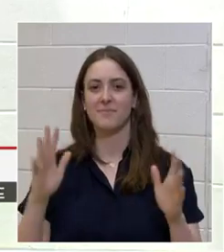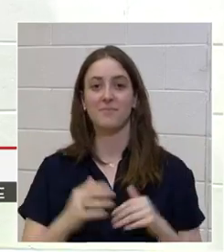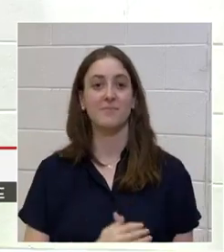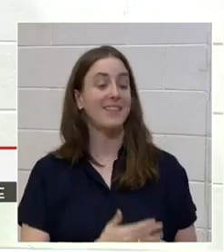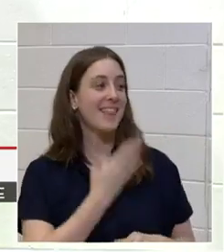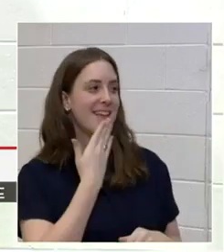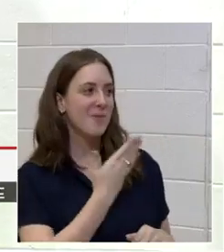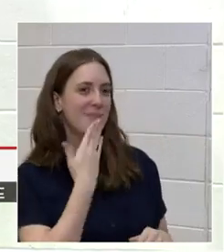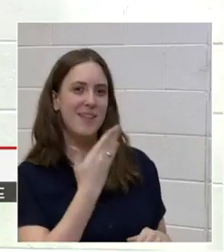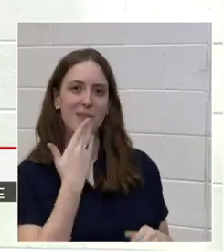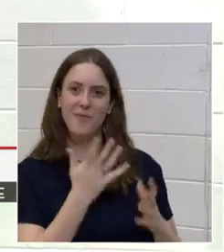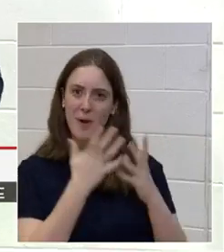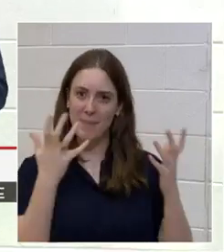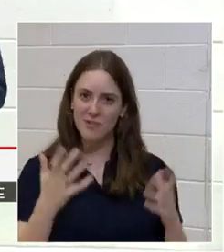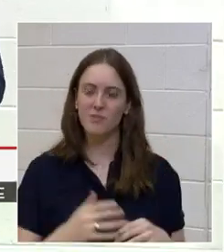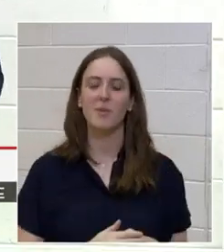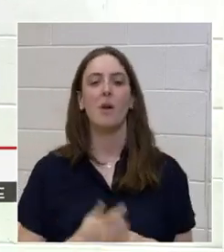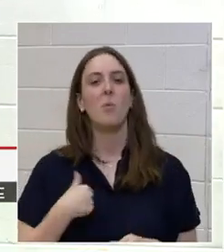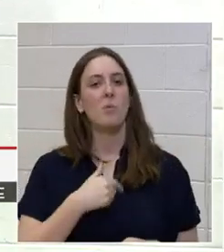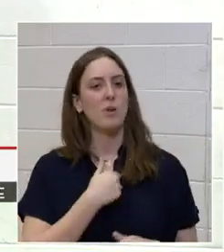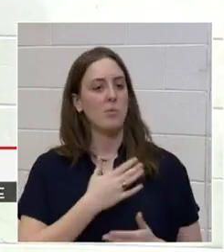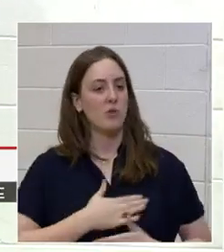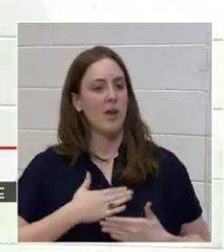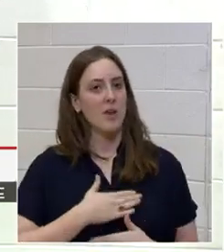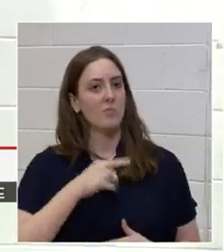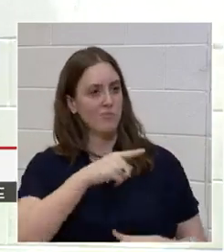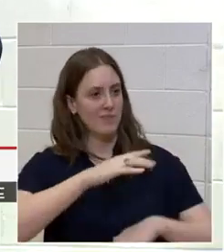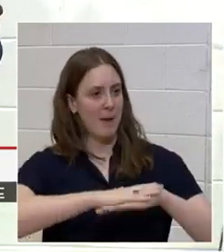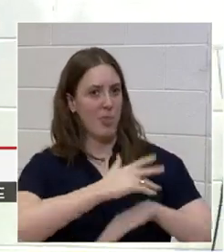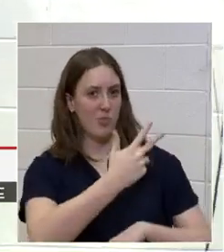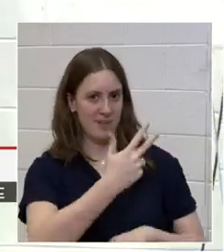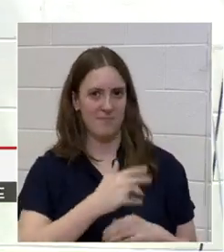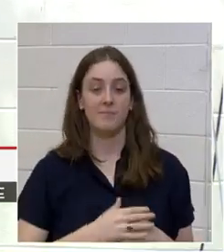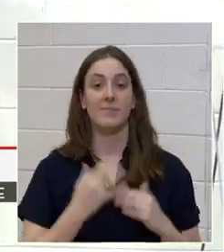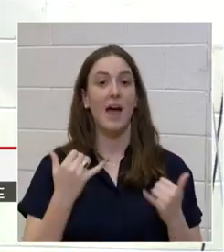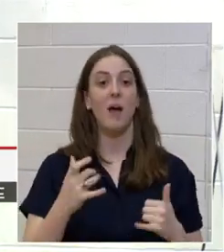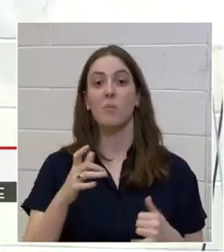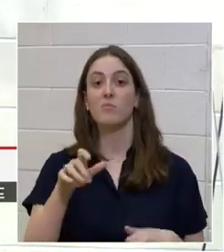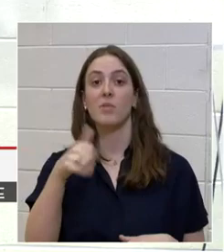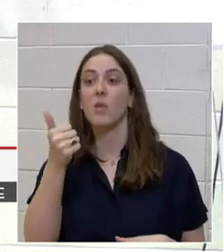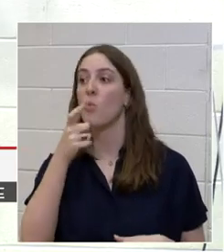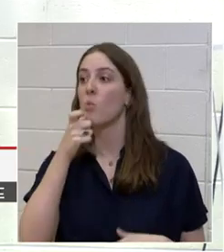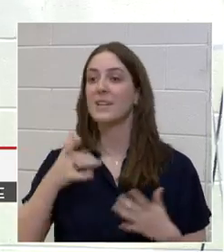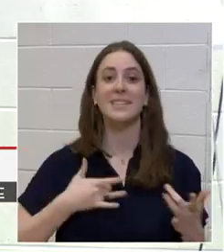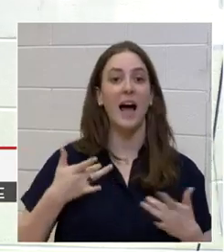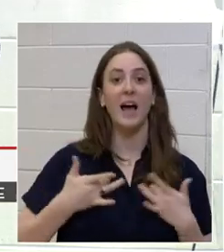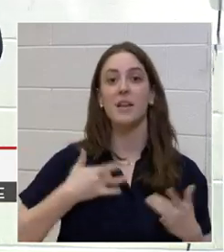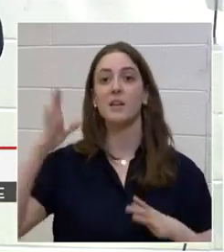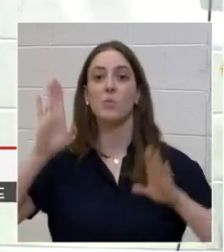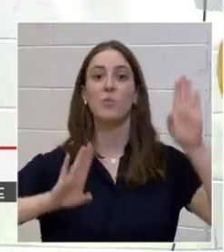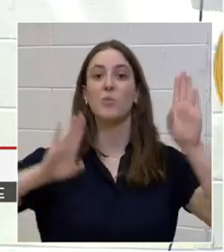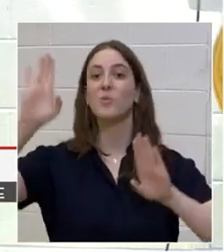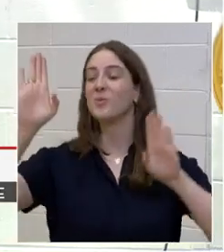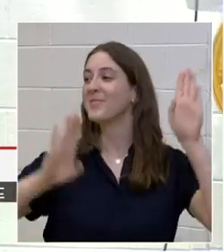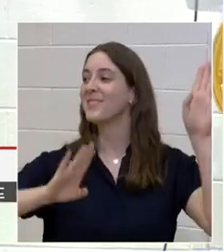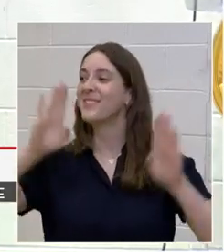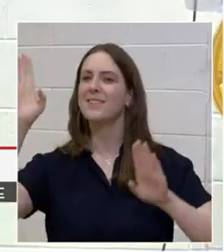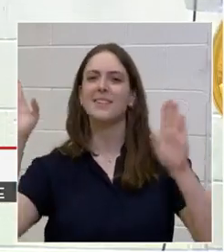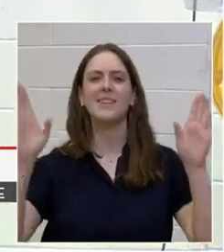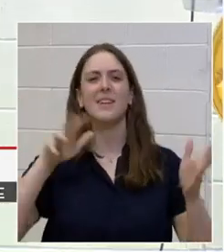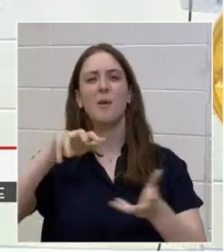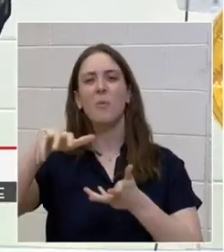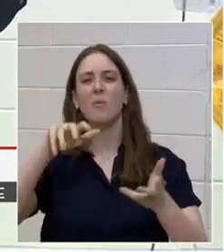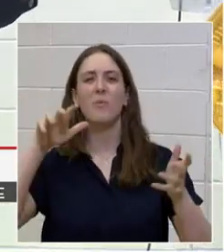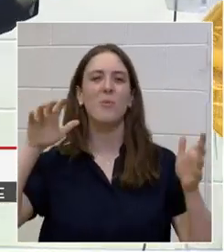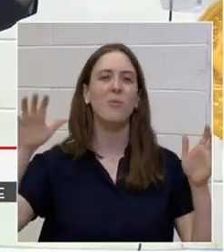Thank you. Thank you very much. We appreciate you over table 3. Let's see some more excitement. And I saw one last time. So we're going to